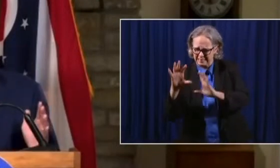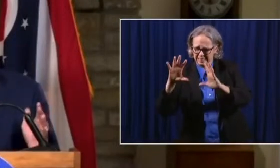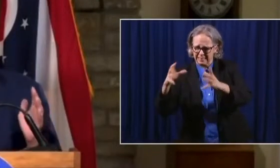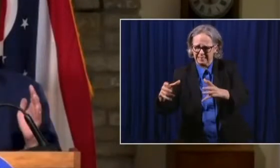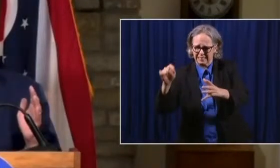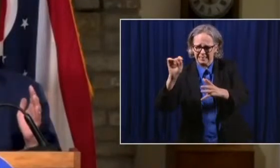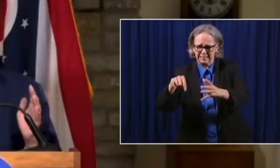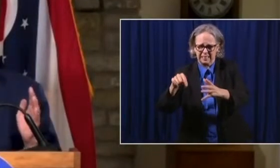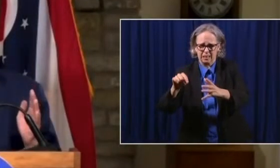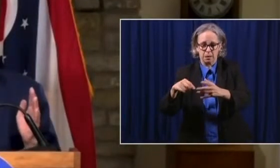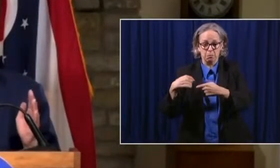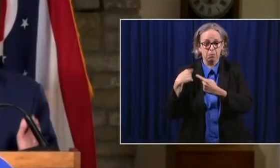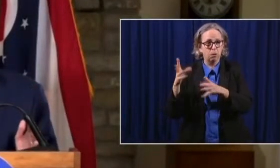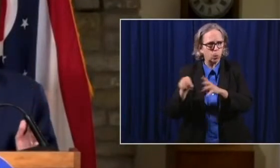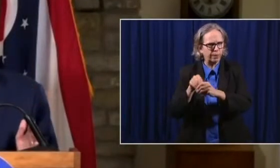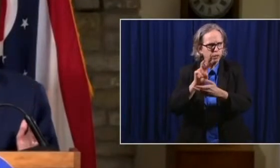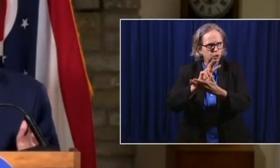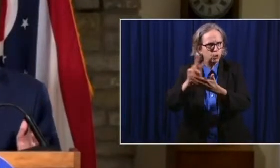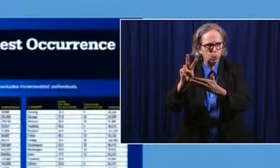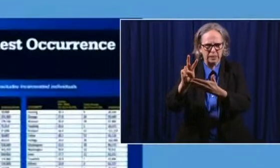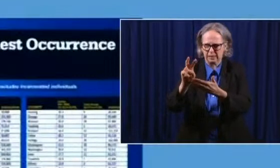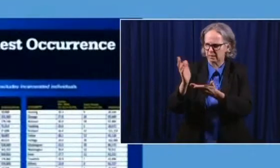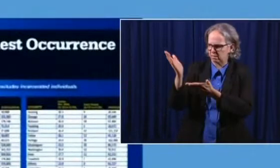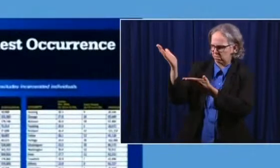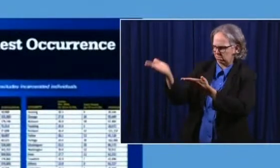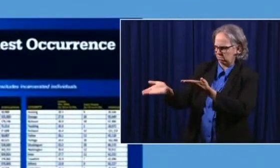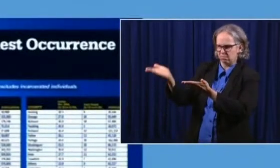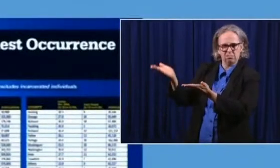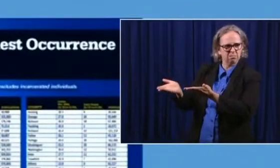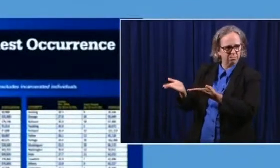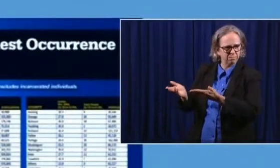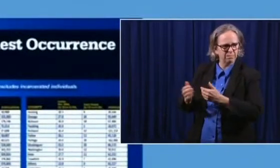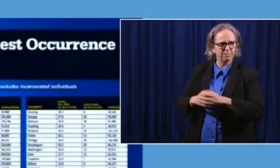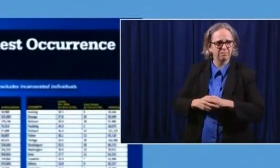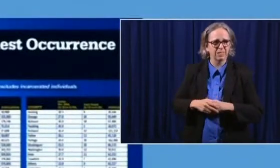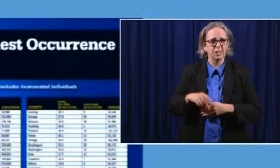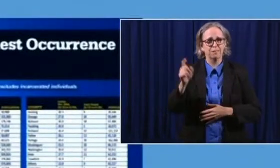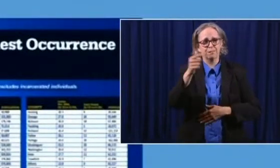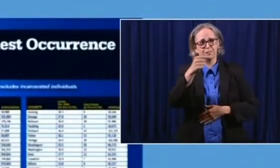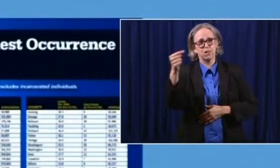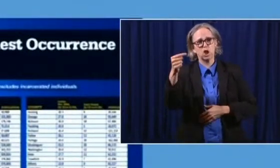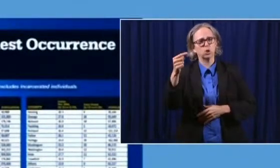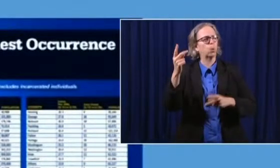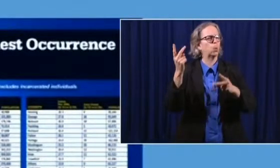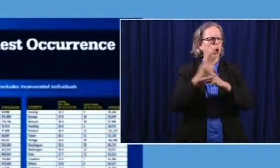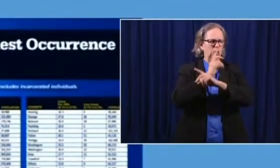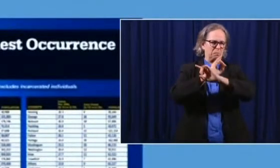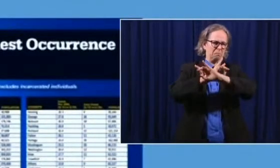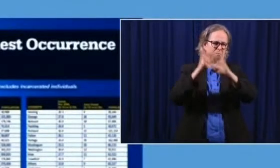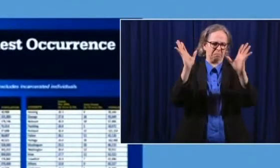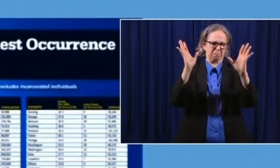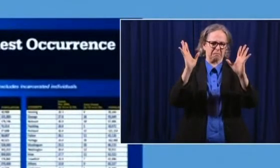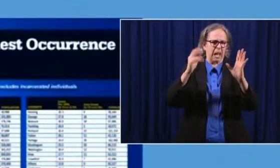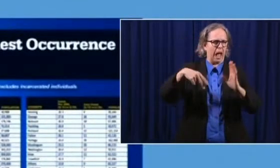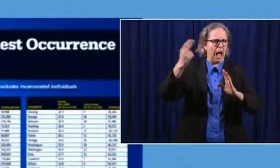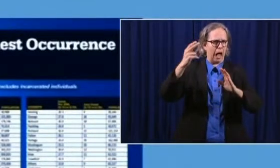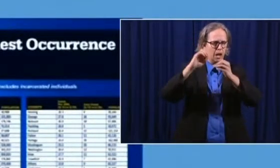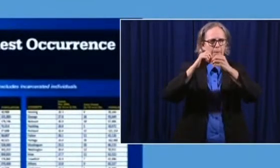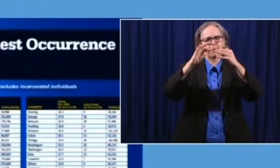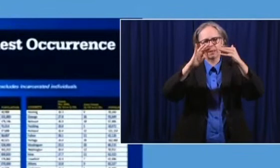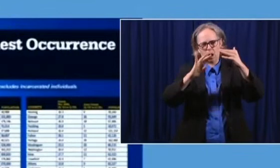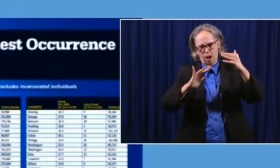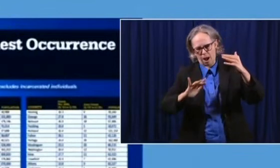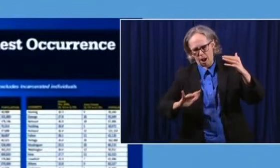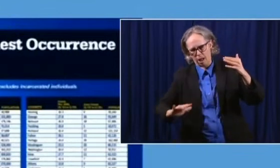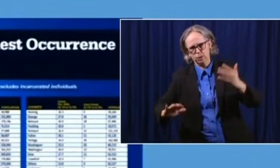2 weeks, the number of cases, and it's calibrated per 100,000 population. What we're continue